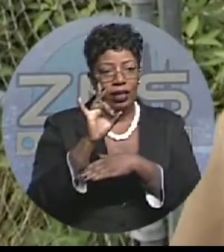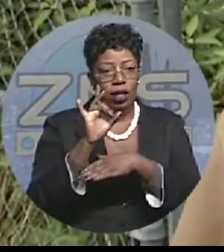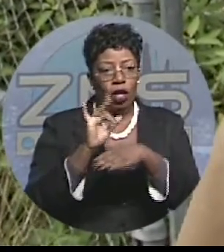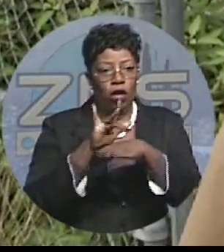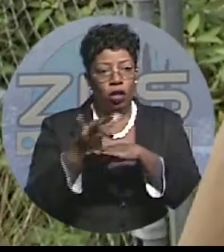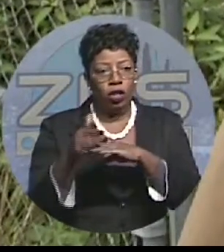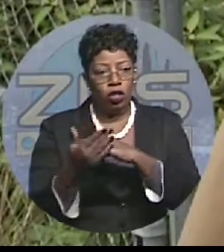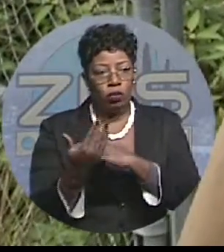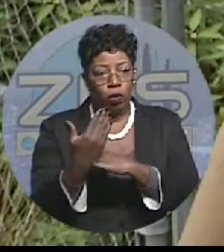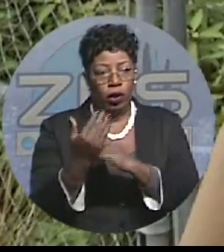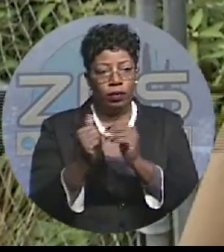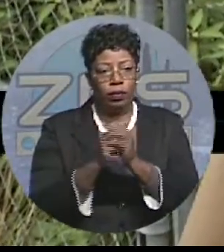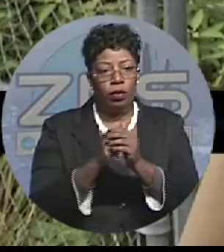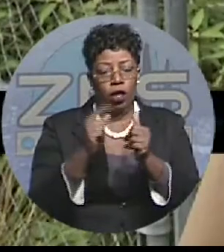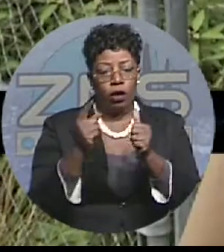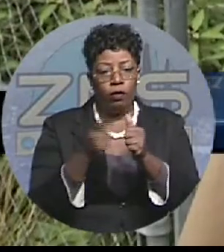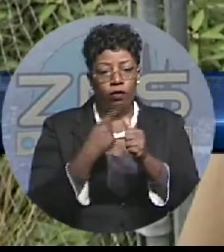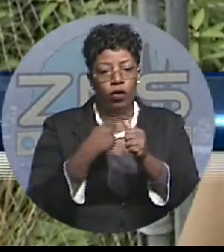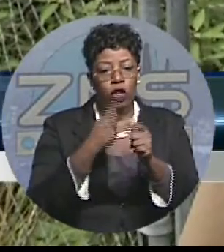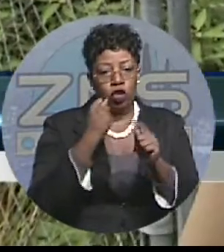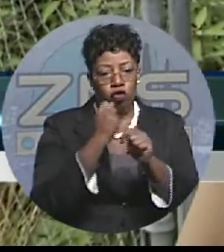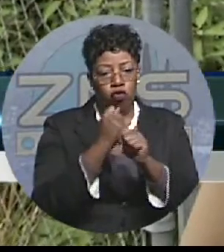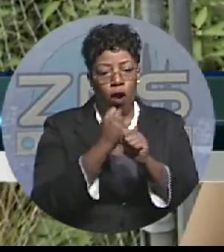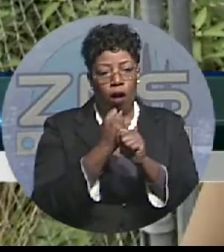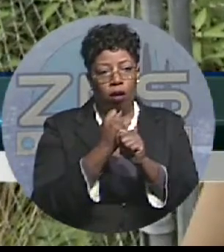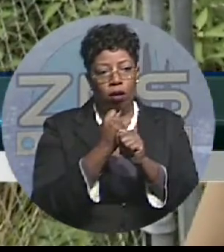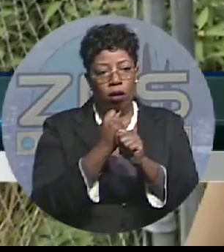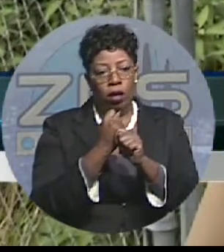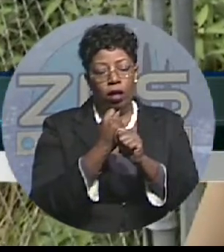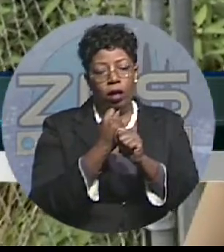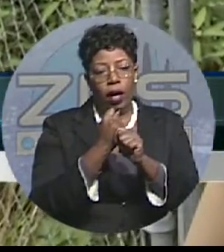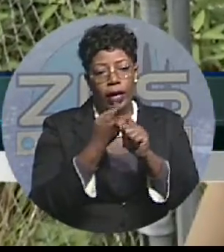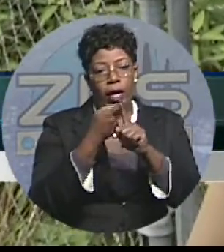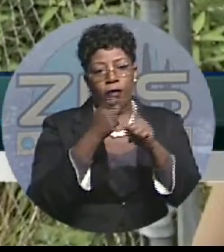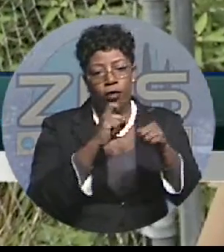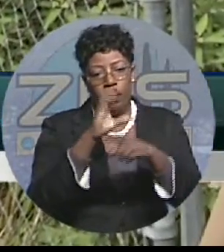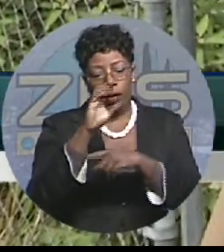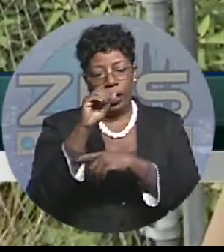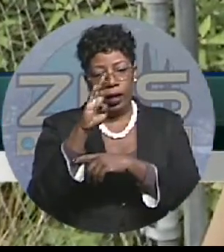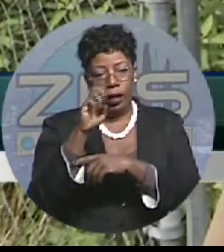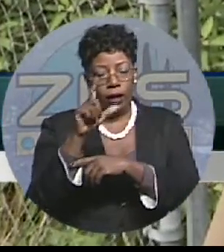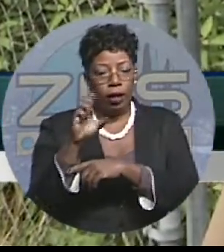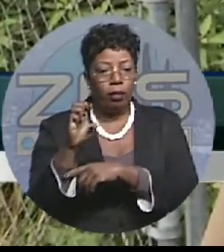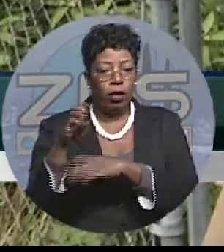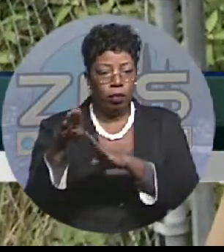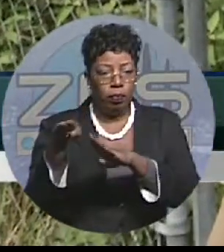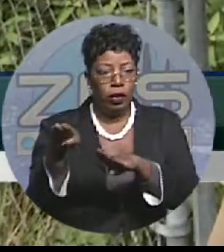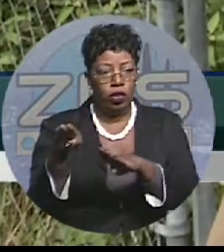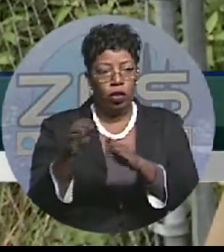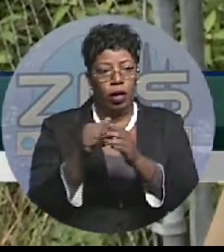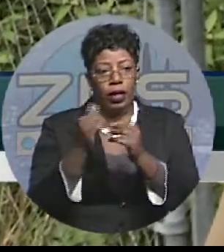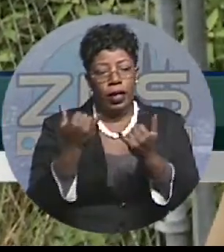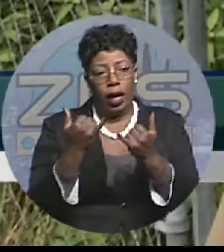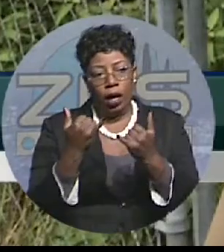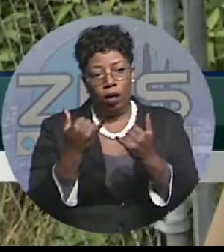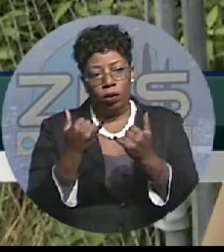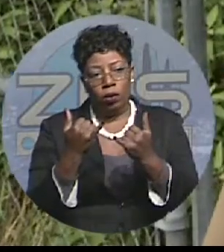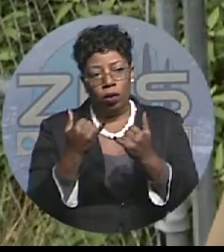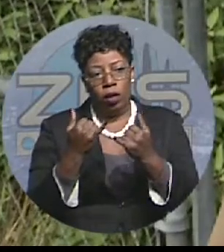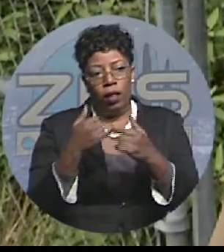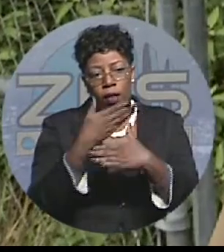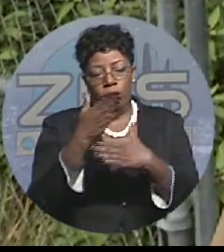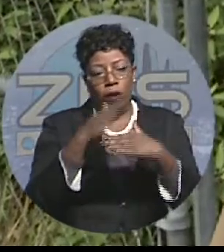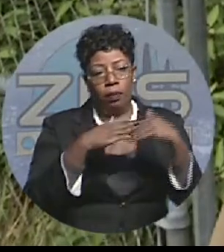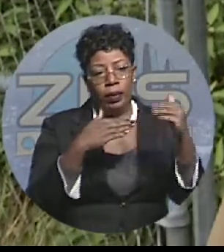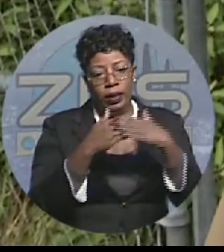The first unit arrived on the scene. That was from Cable Beach. We met the building in the free burning stage, but it was an abandoned